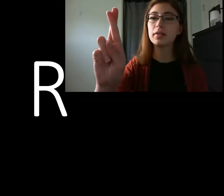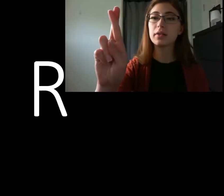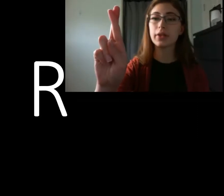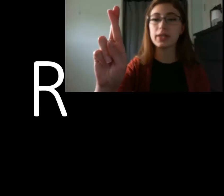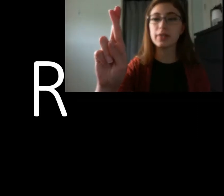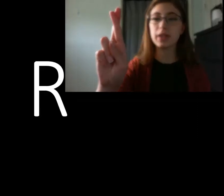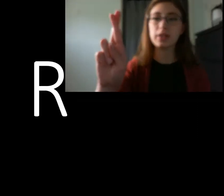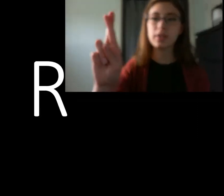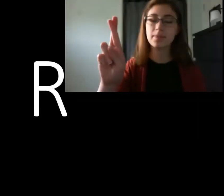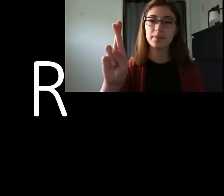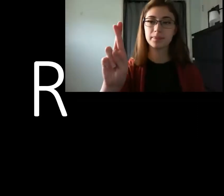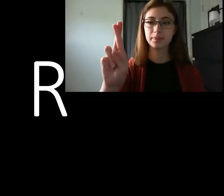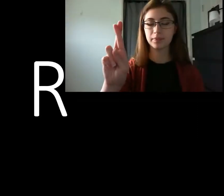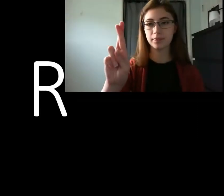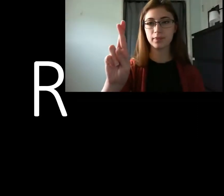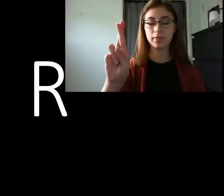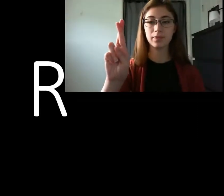R, cross your fingers.